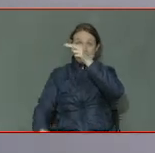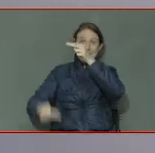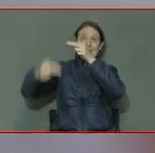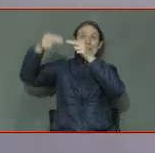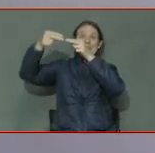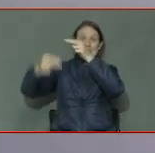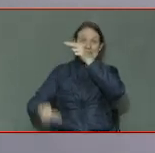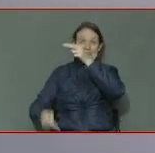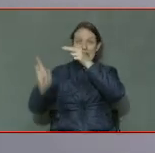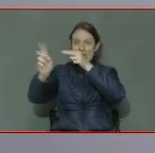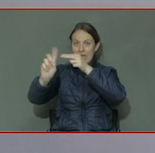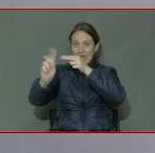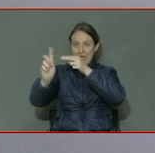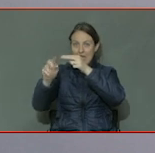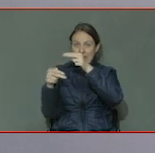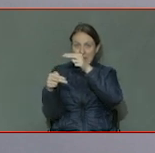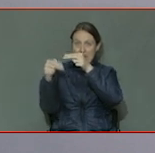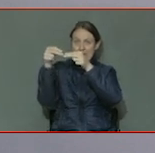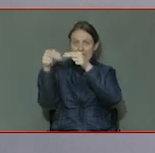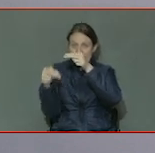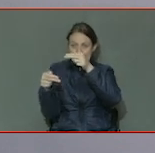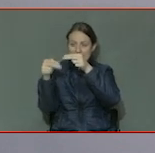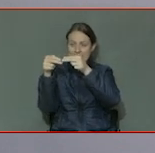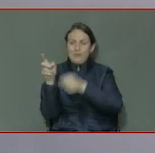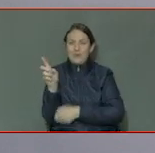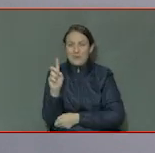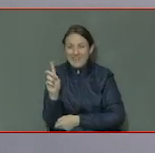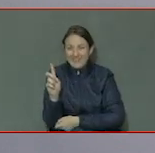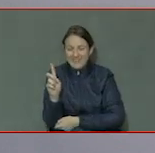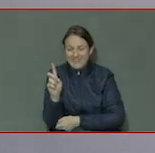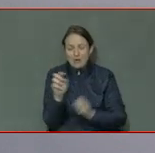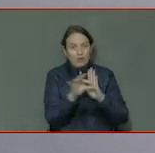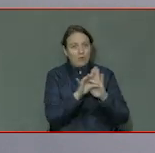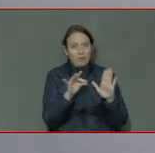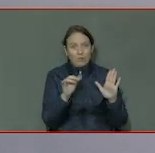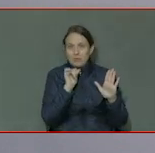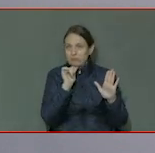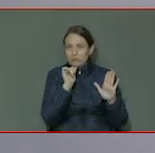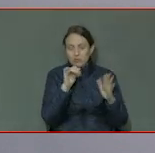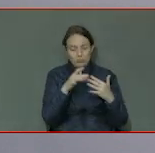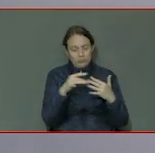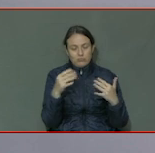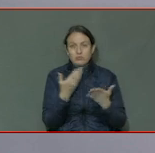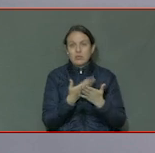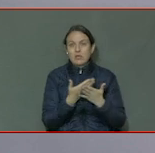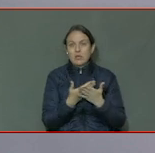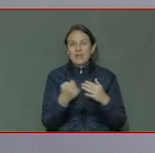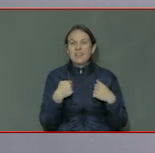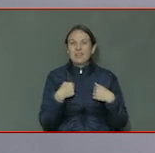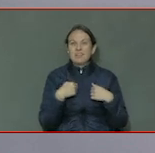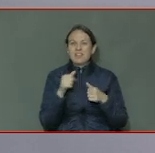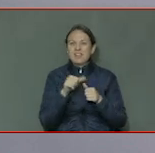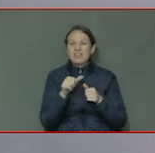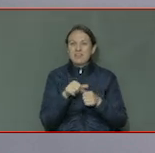of the roof. You can choose any formula now with delta Y in it. I like to do